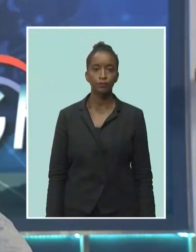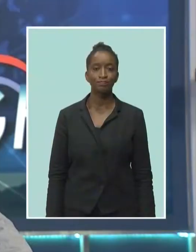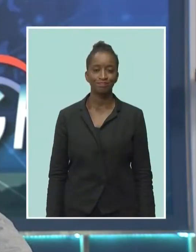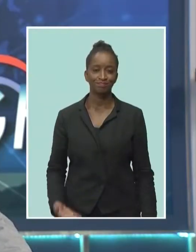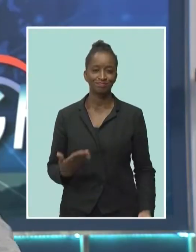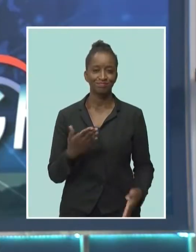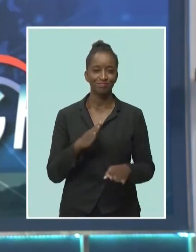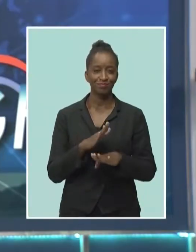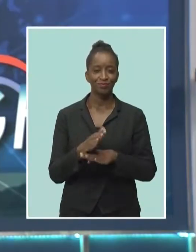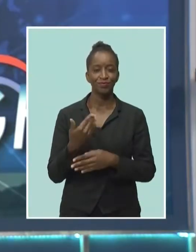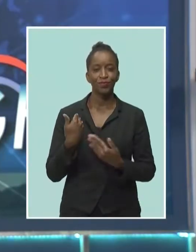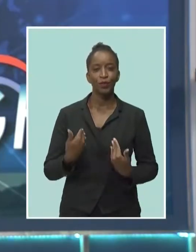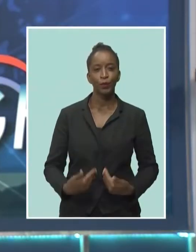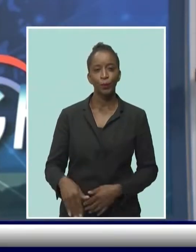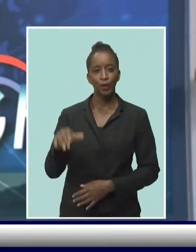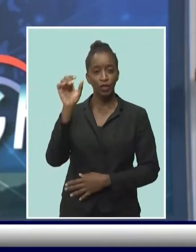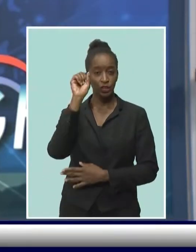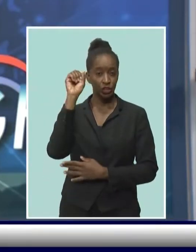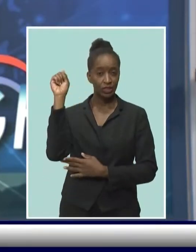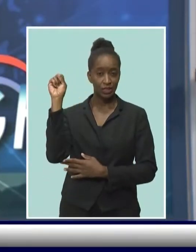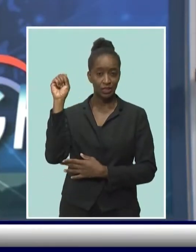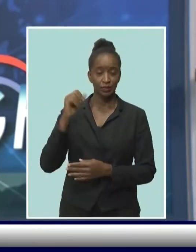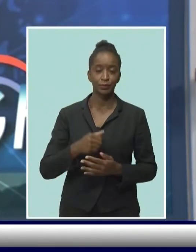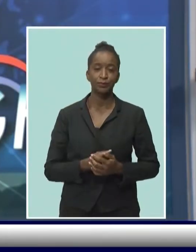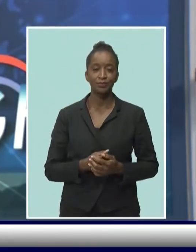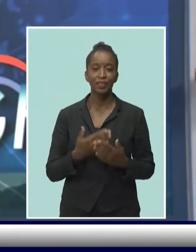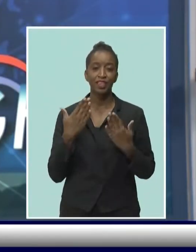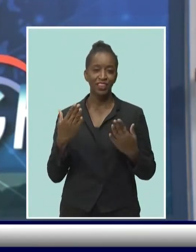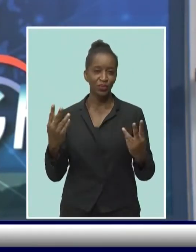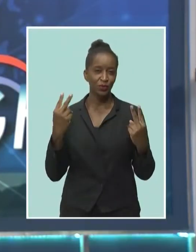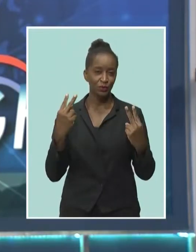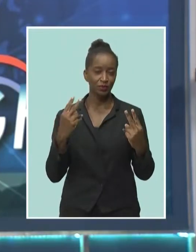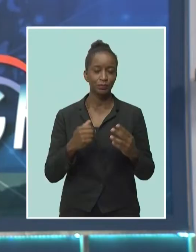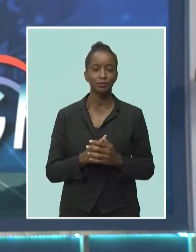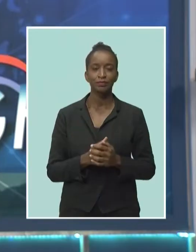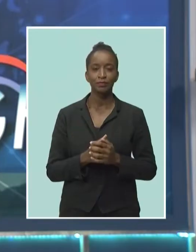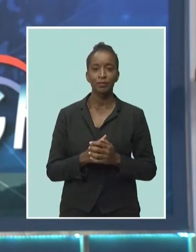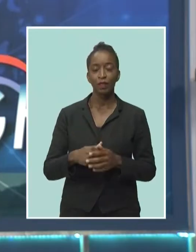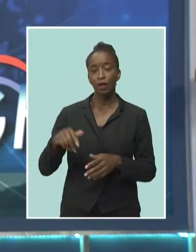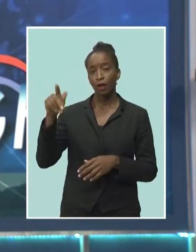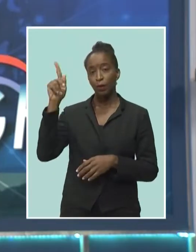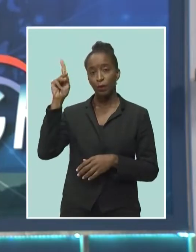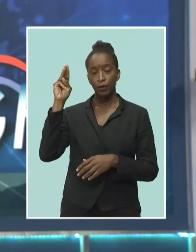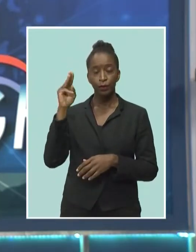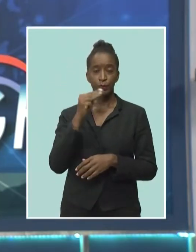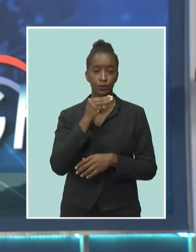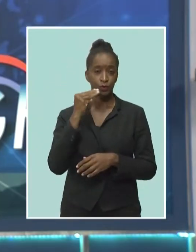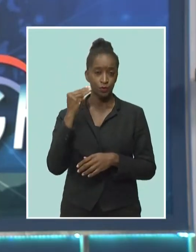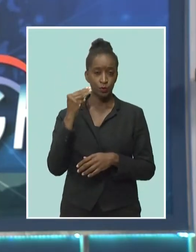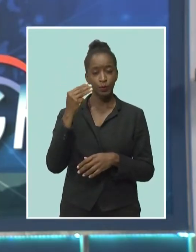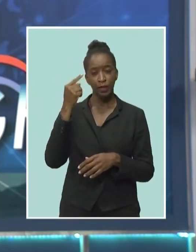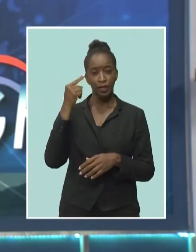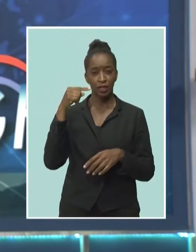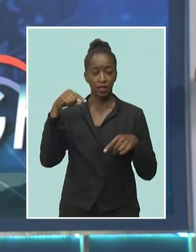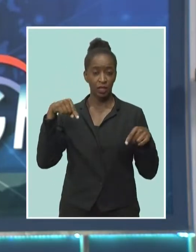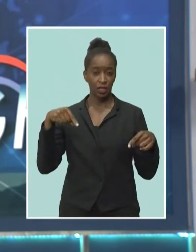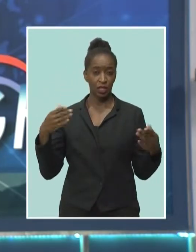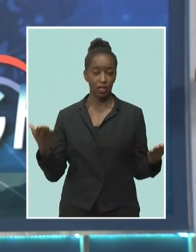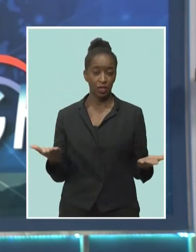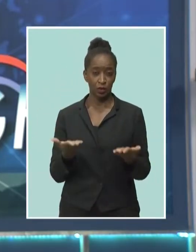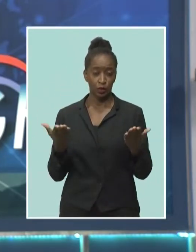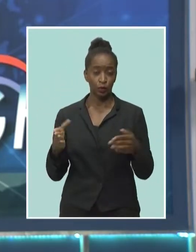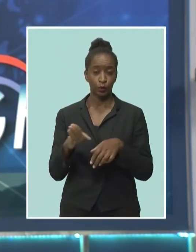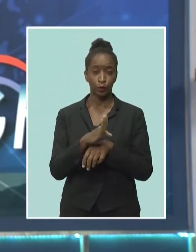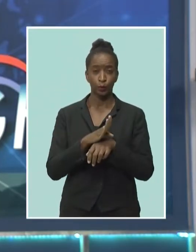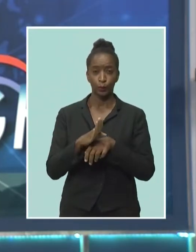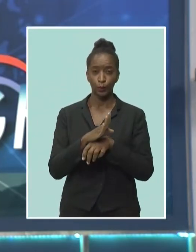Hello, I'm Shane Seeley. Thanks for joining us for this edition of NewsNight. Prime Minister Mia Amor-Motley believes this country's manufacturing sector